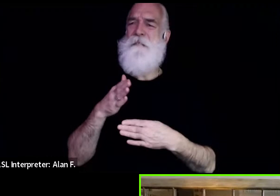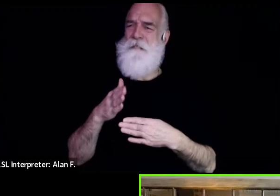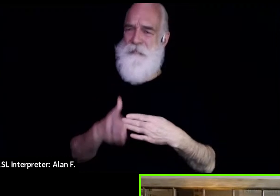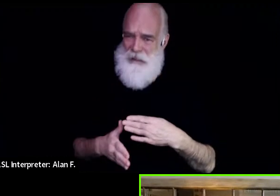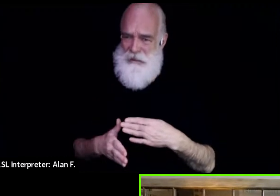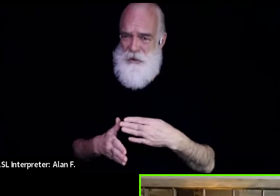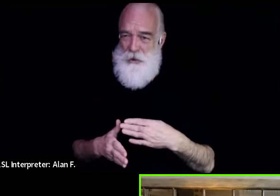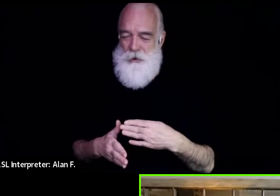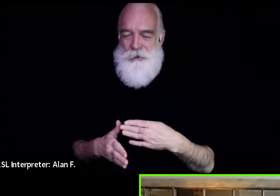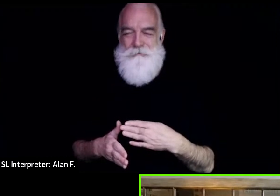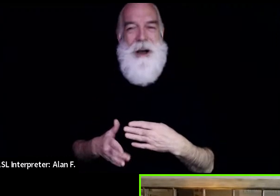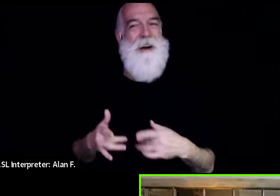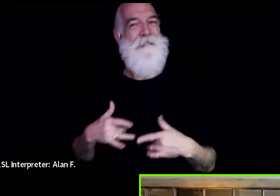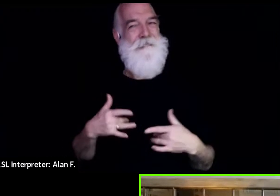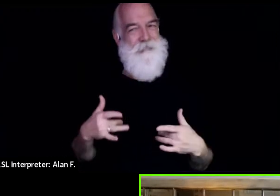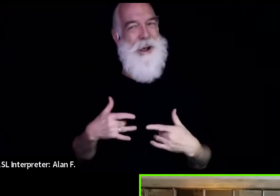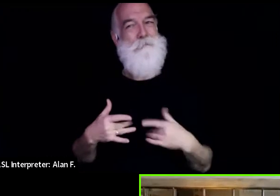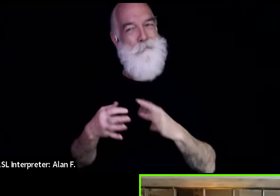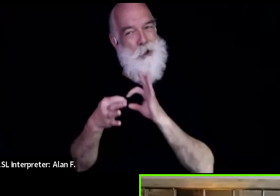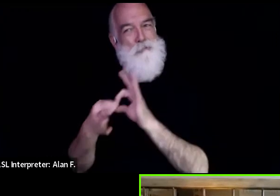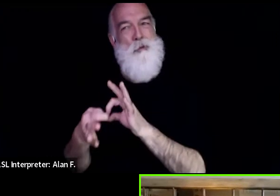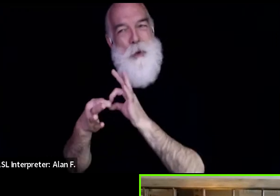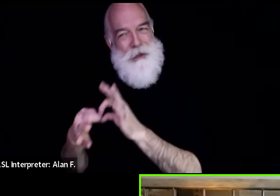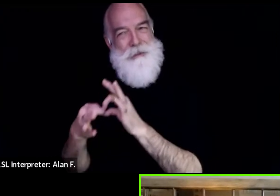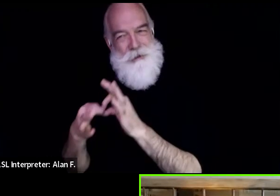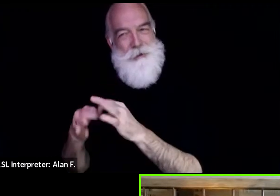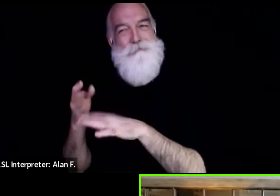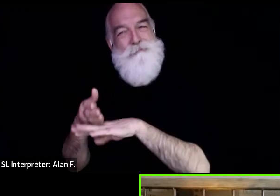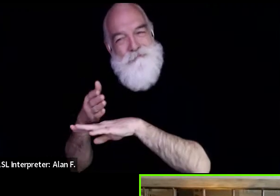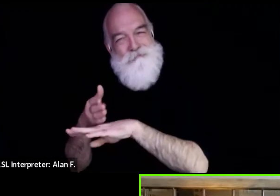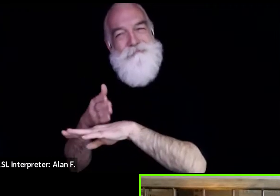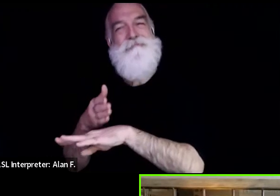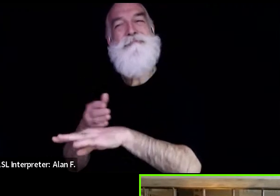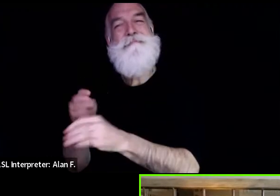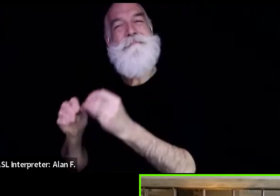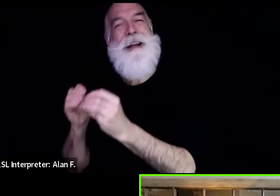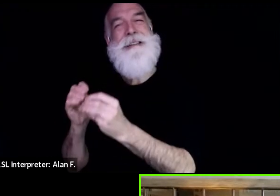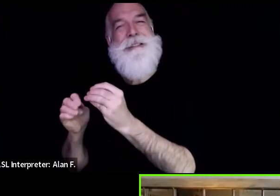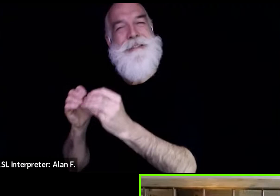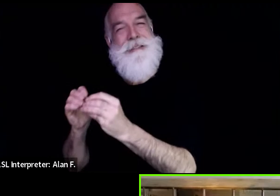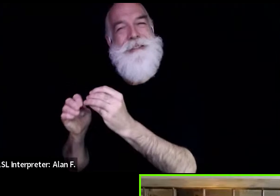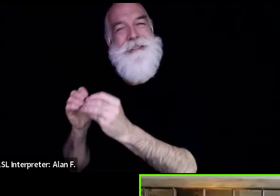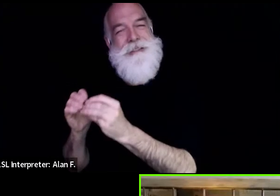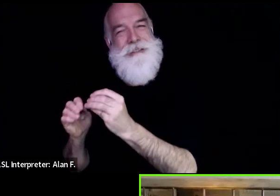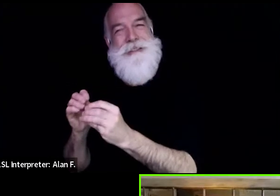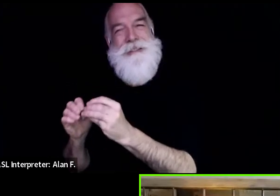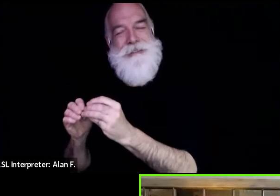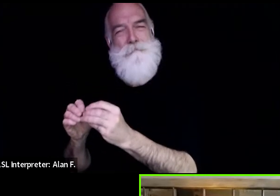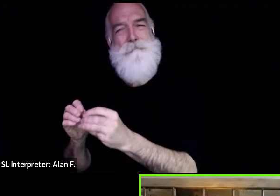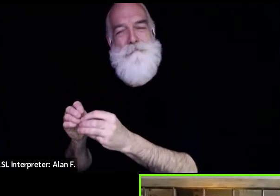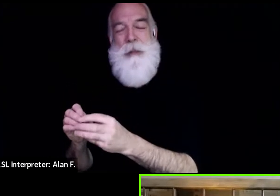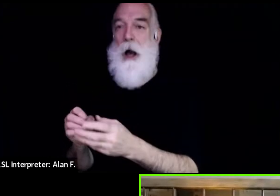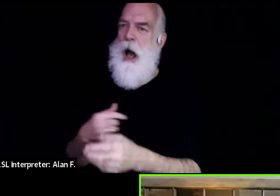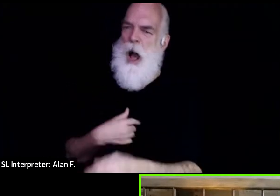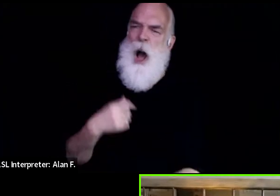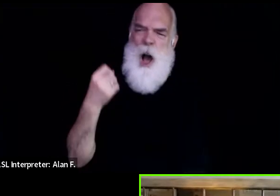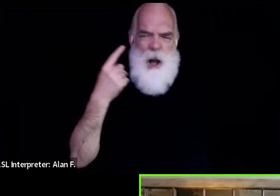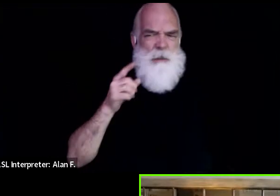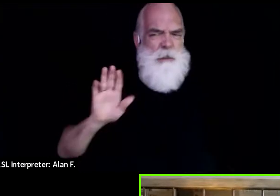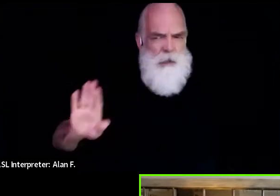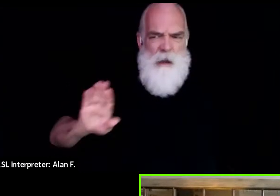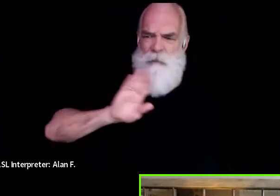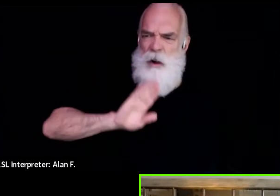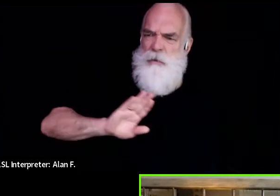relationships were on the mend, if not mended. And I understood the frustration. It had been a tough